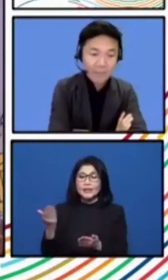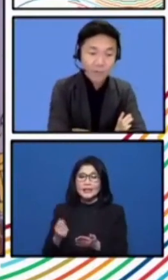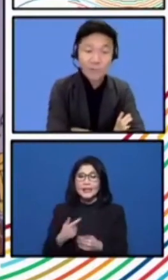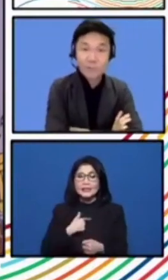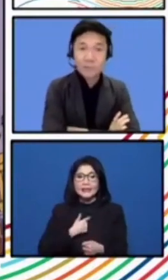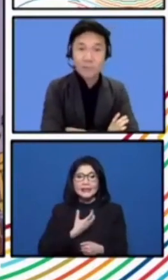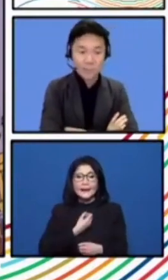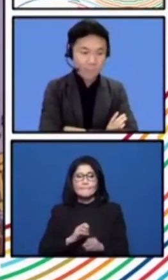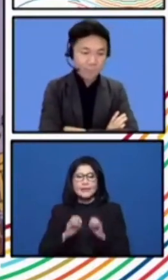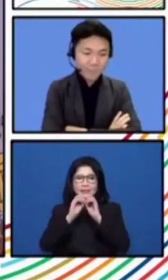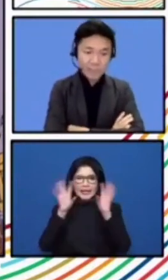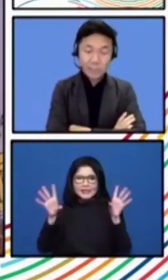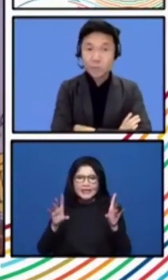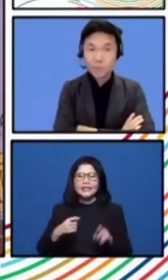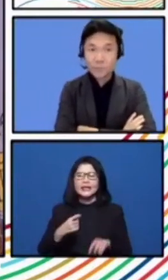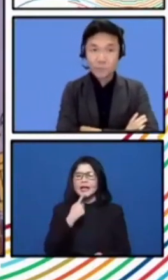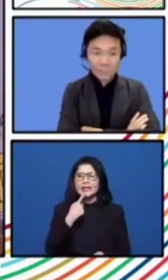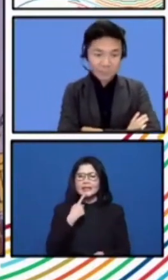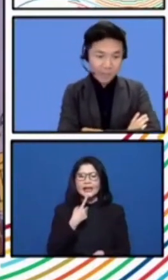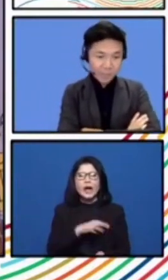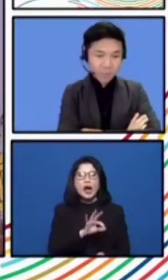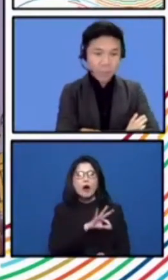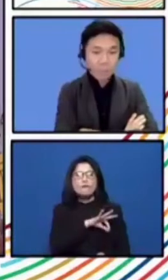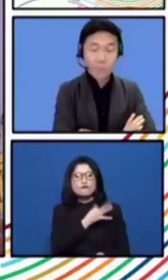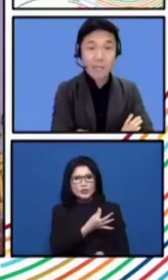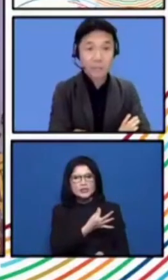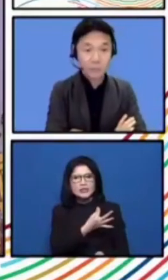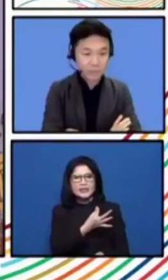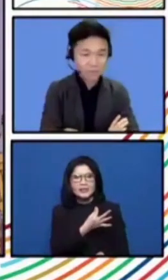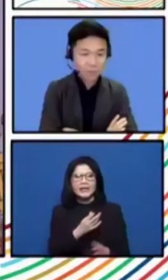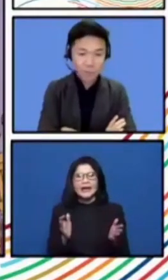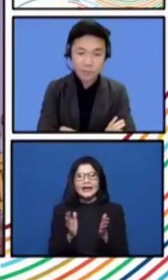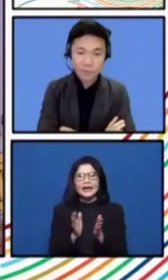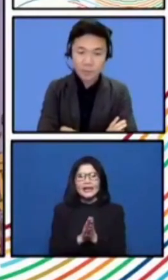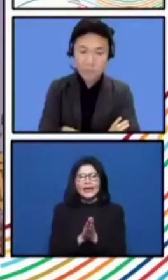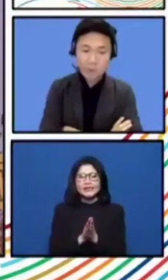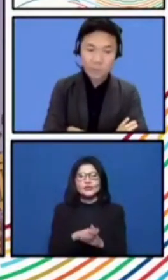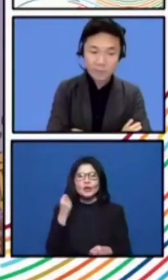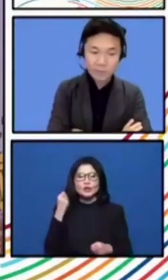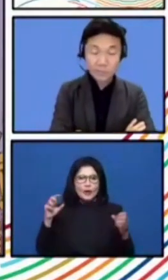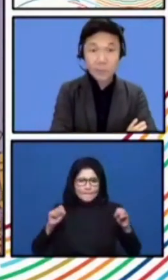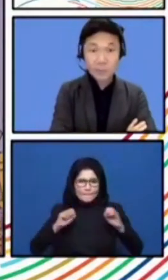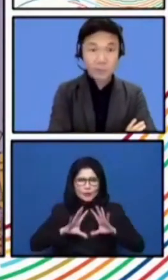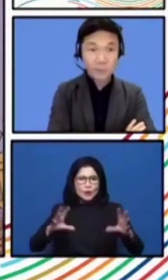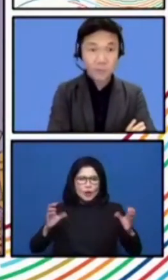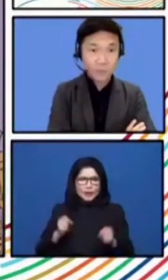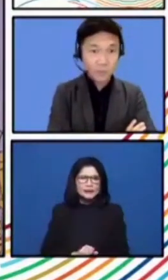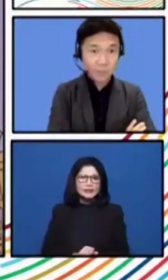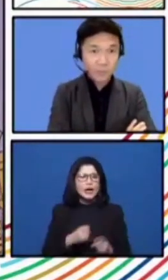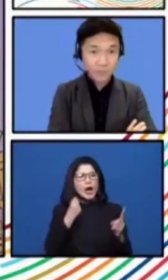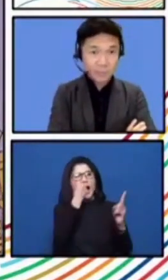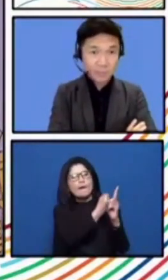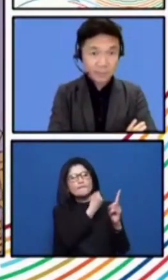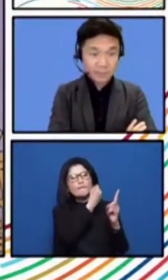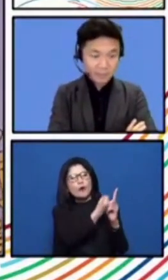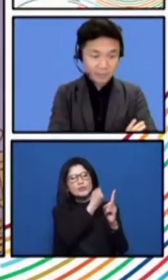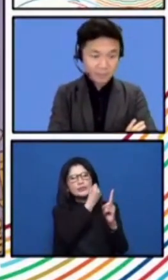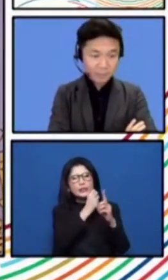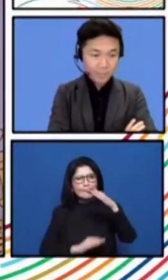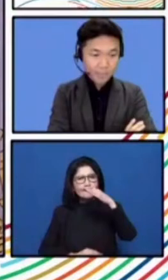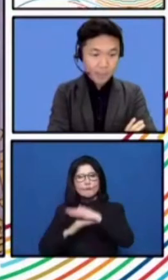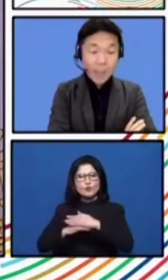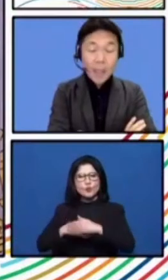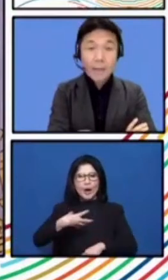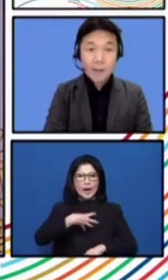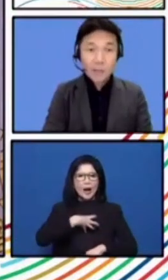and advocacy for the implementation of respect protection and fulfillment of the rights of persons with them with disabilities